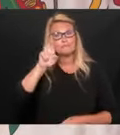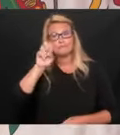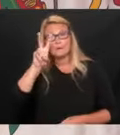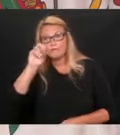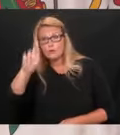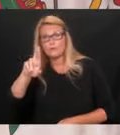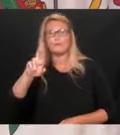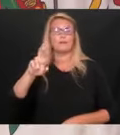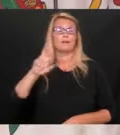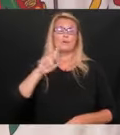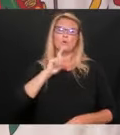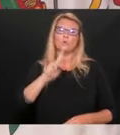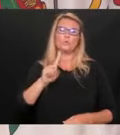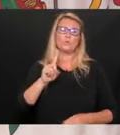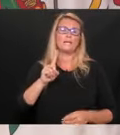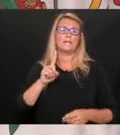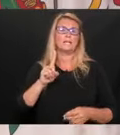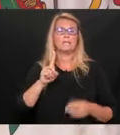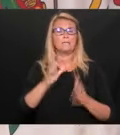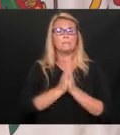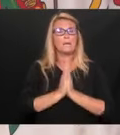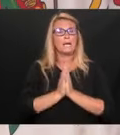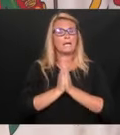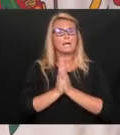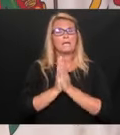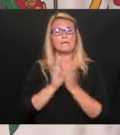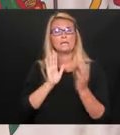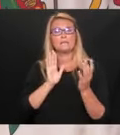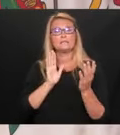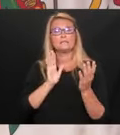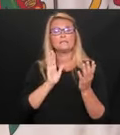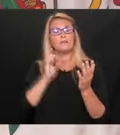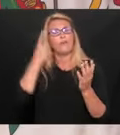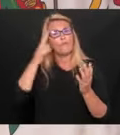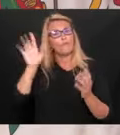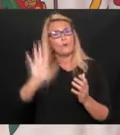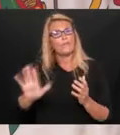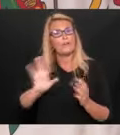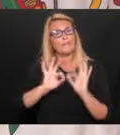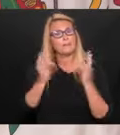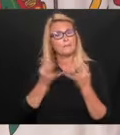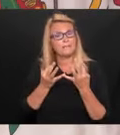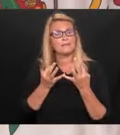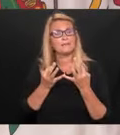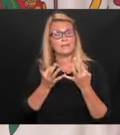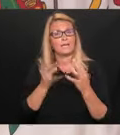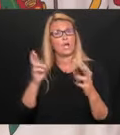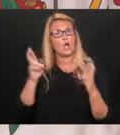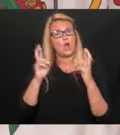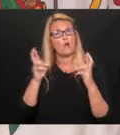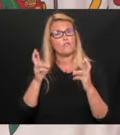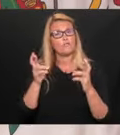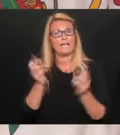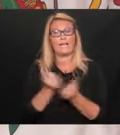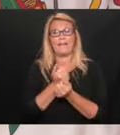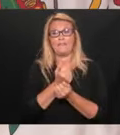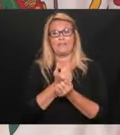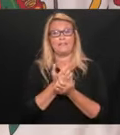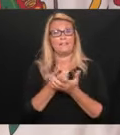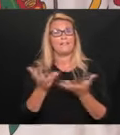and please just reach out to them and in prayer, and we'll hopefully very soon see